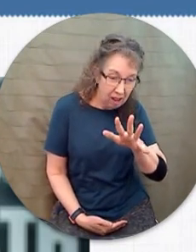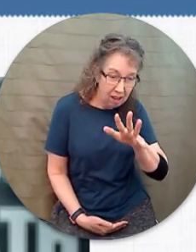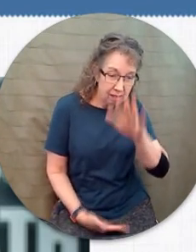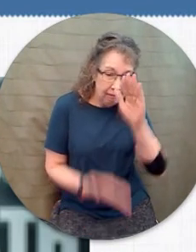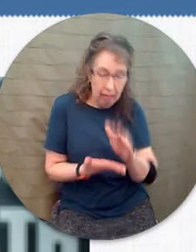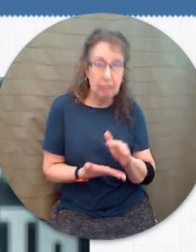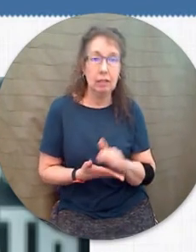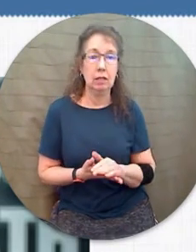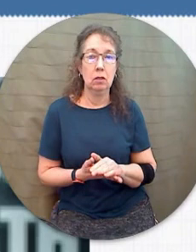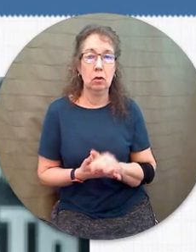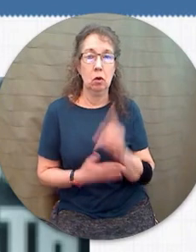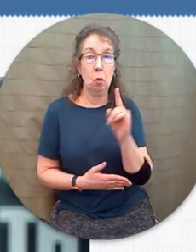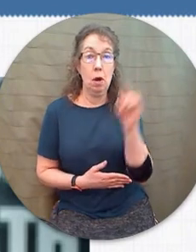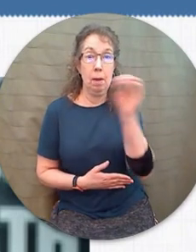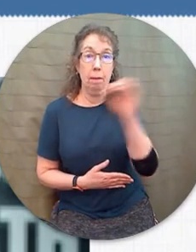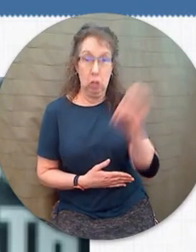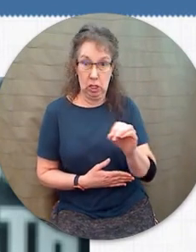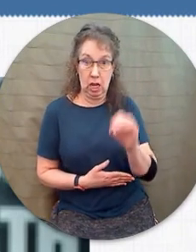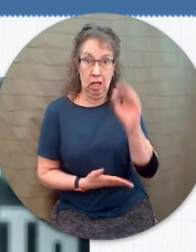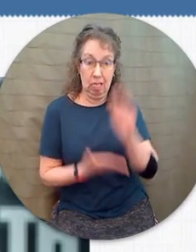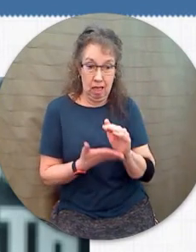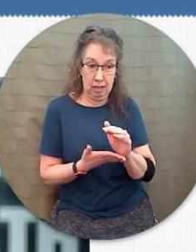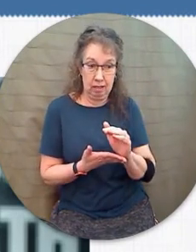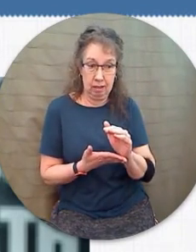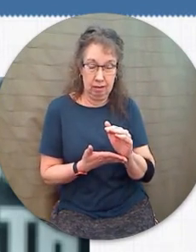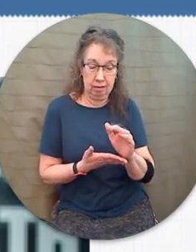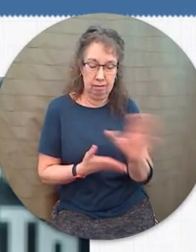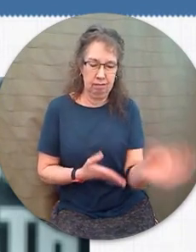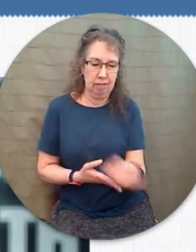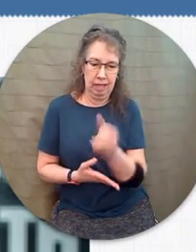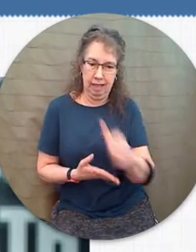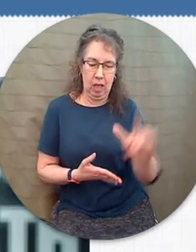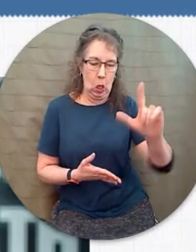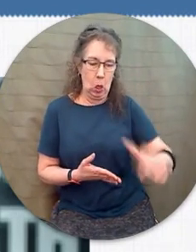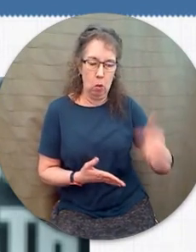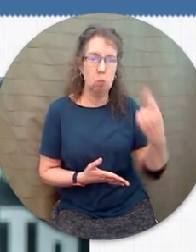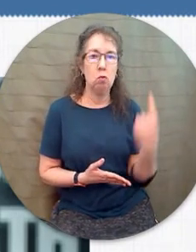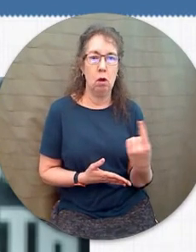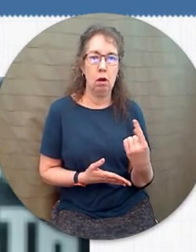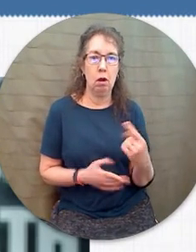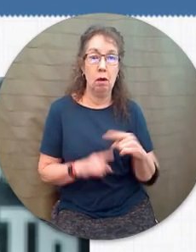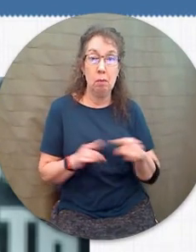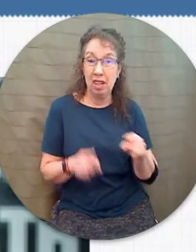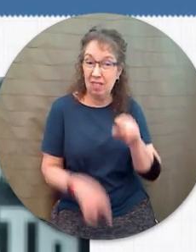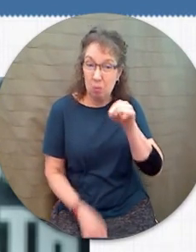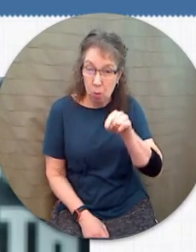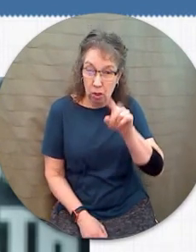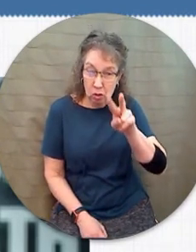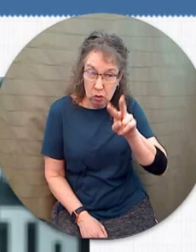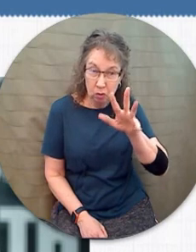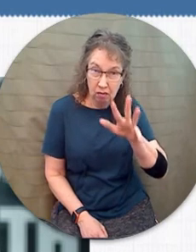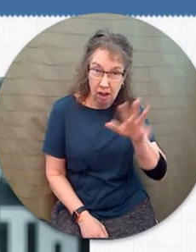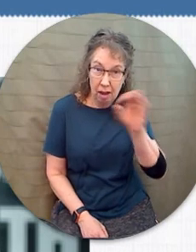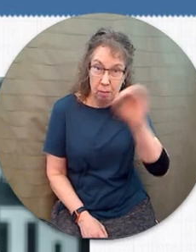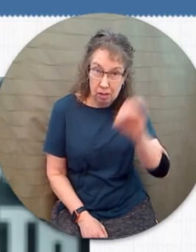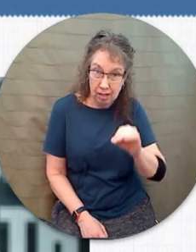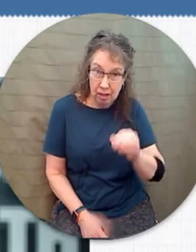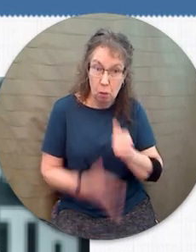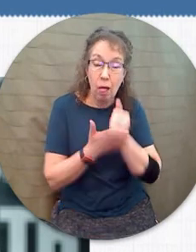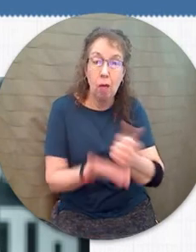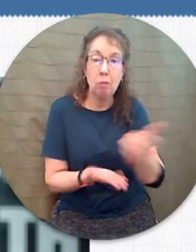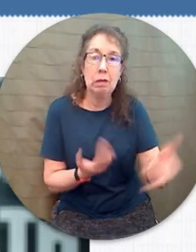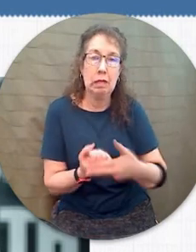like if it's 1%, yeah, you got to take the lower one. But even 0.25% is very meaningful over a 30-year time